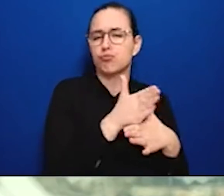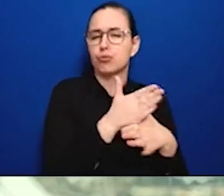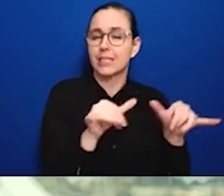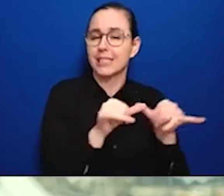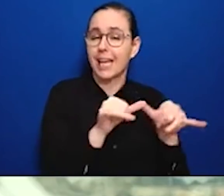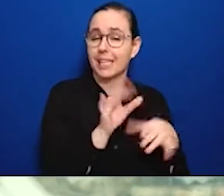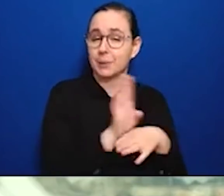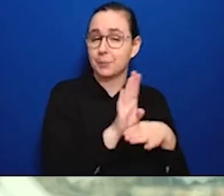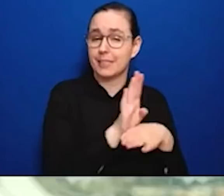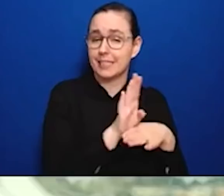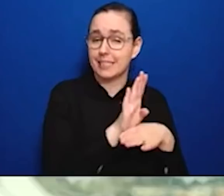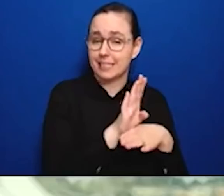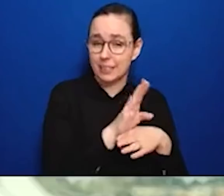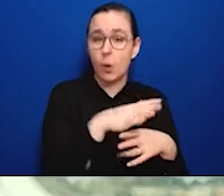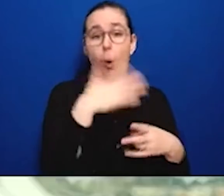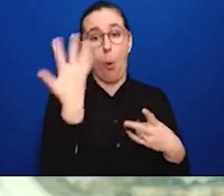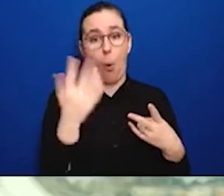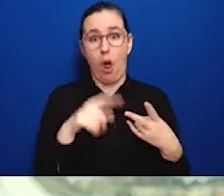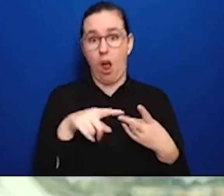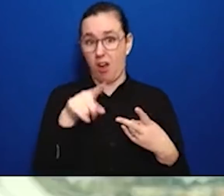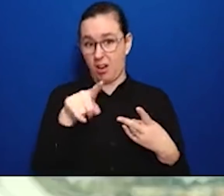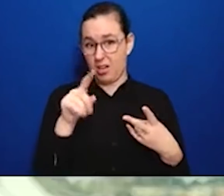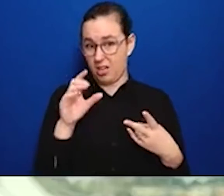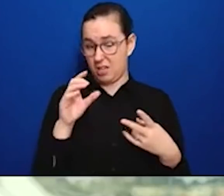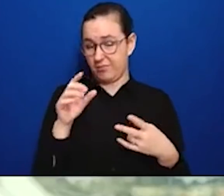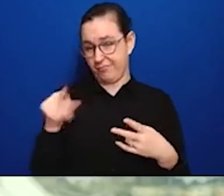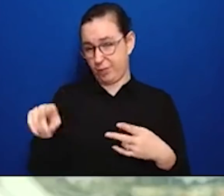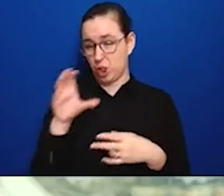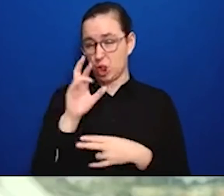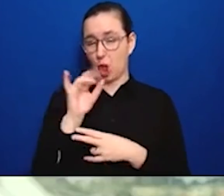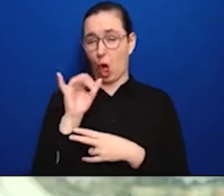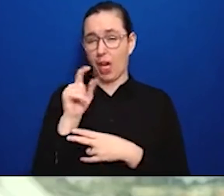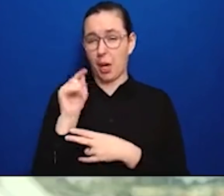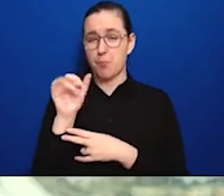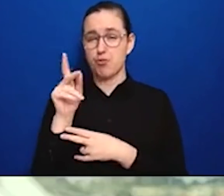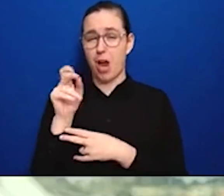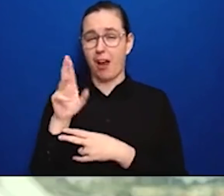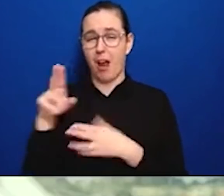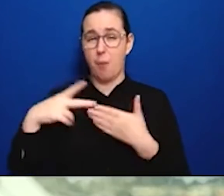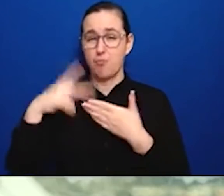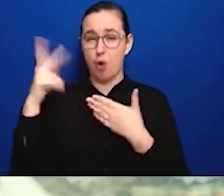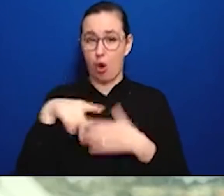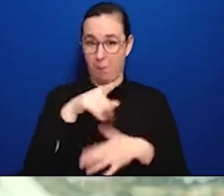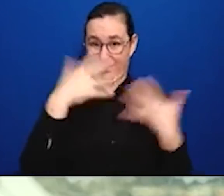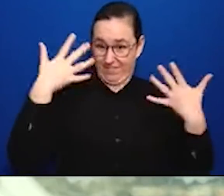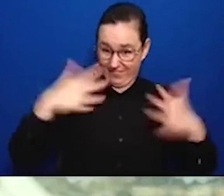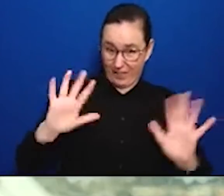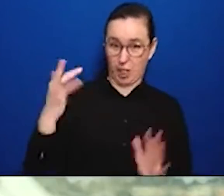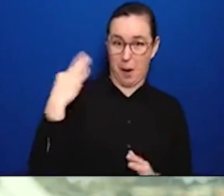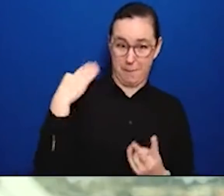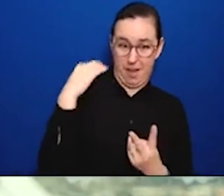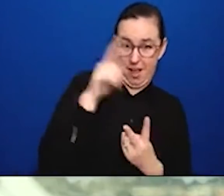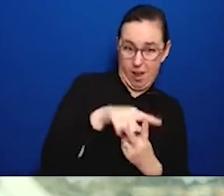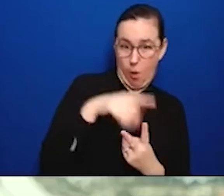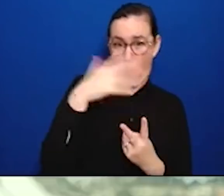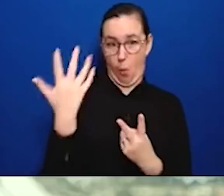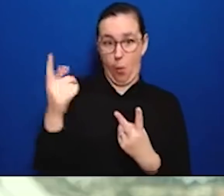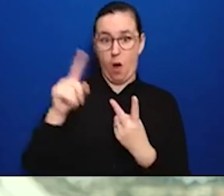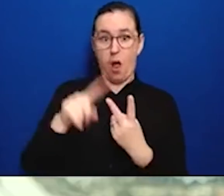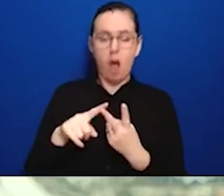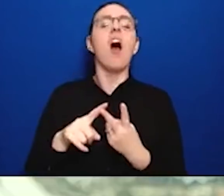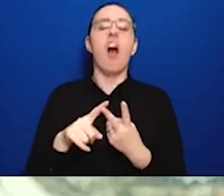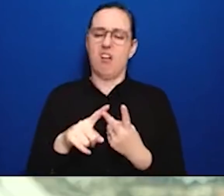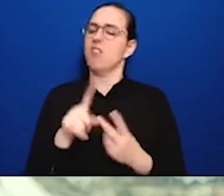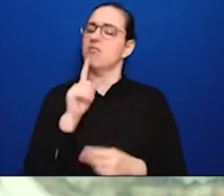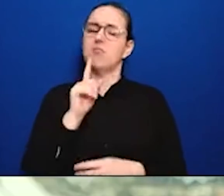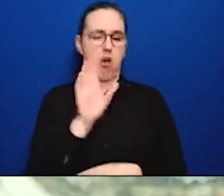applications streamlined. Since the outset of the pandemic, our government has said that we'll be there for businesses and people. That